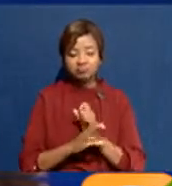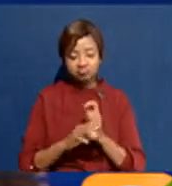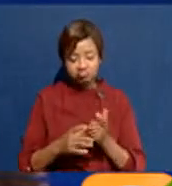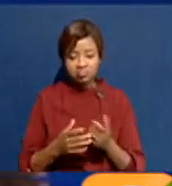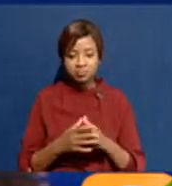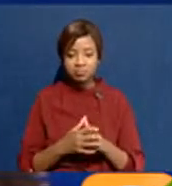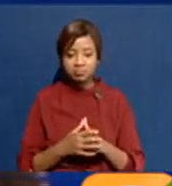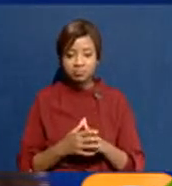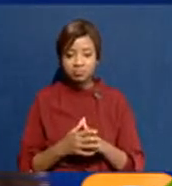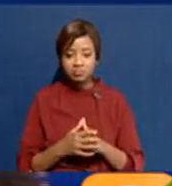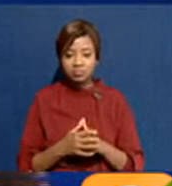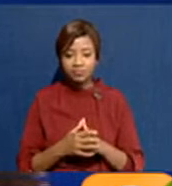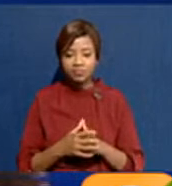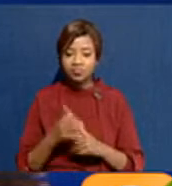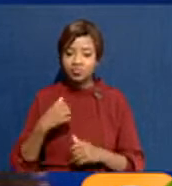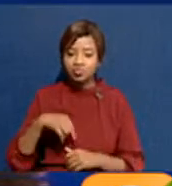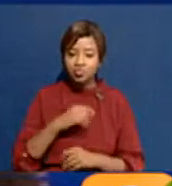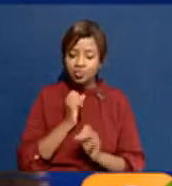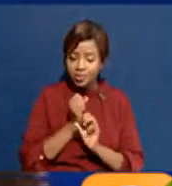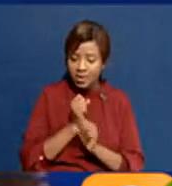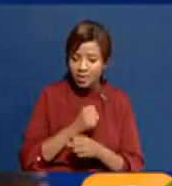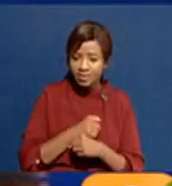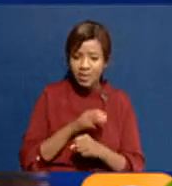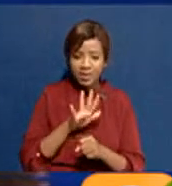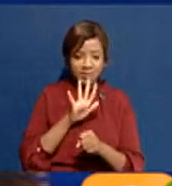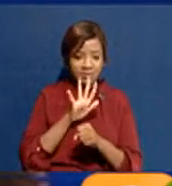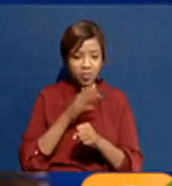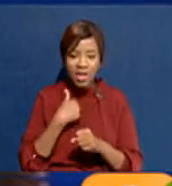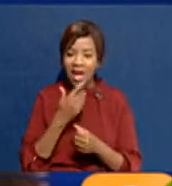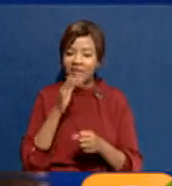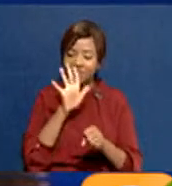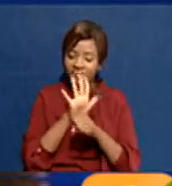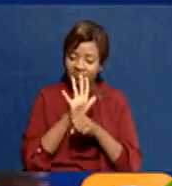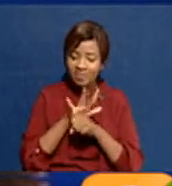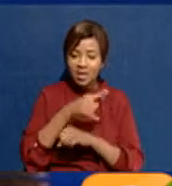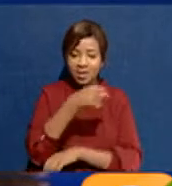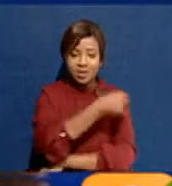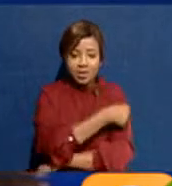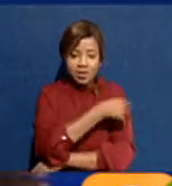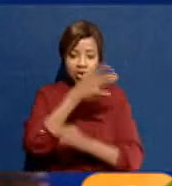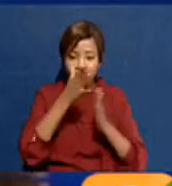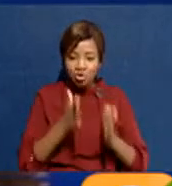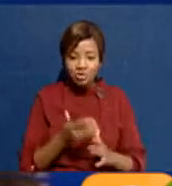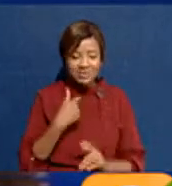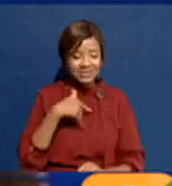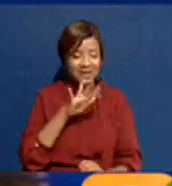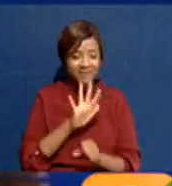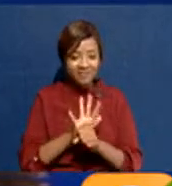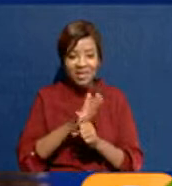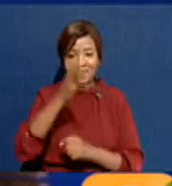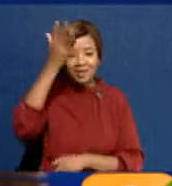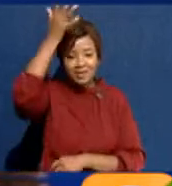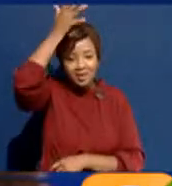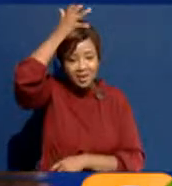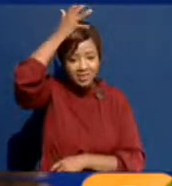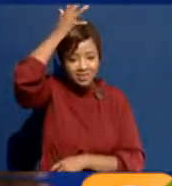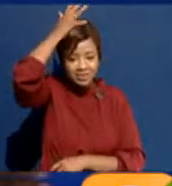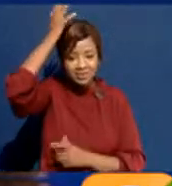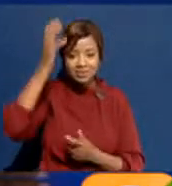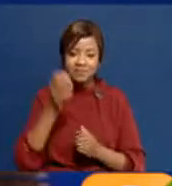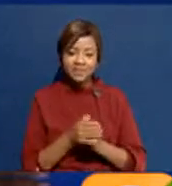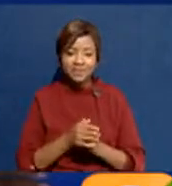country, that we produce, you know, so many doctors, we produce so many nurses, and then we just let them go just like that.